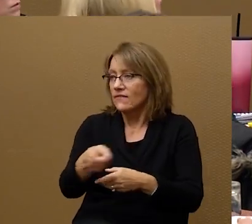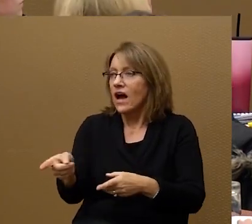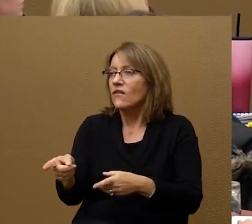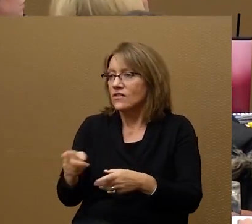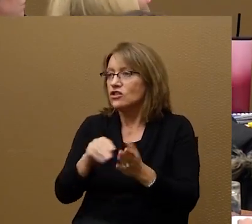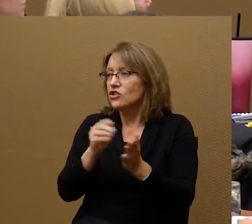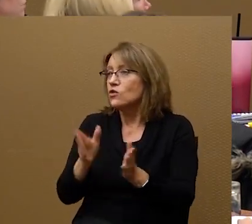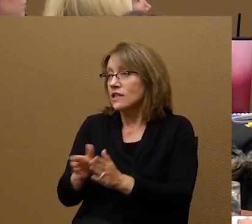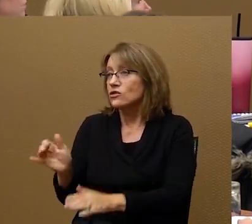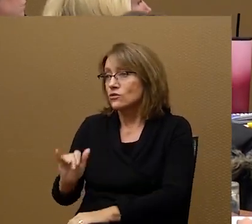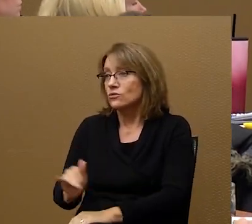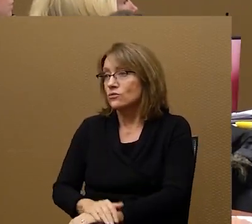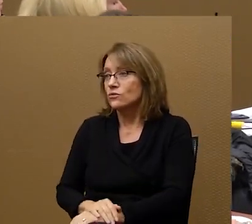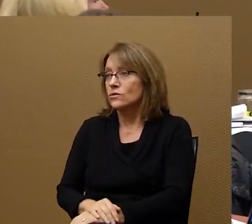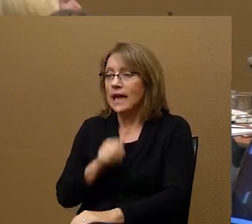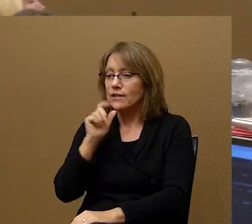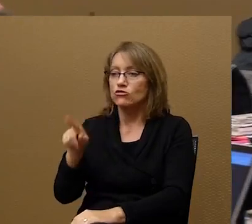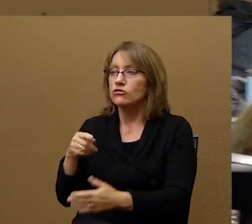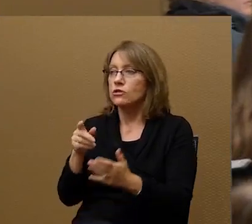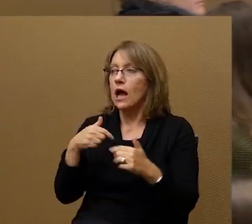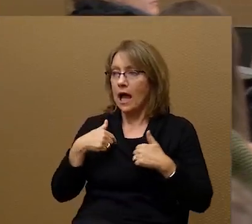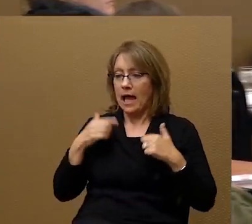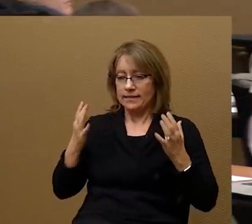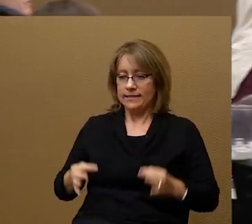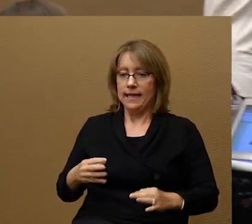Anybody else have? Oh.